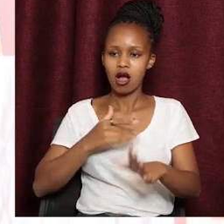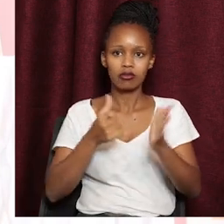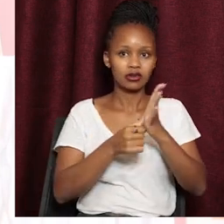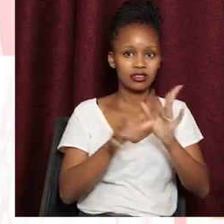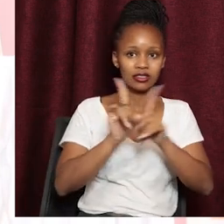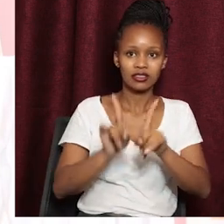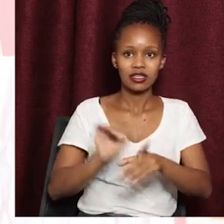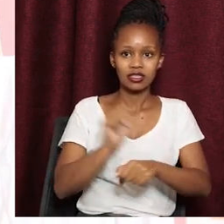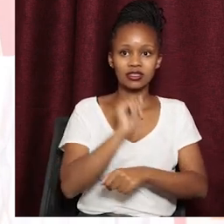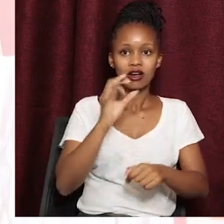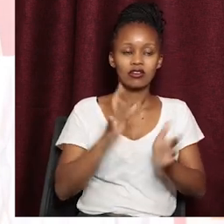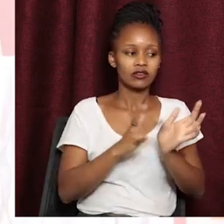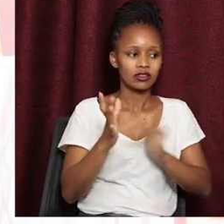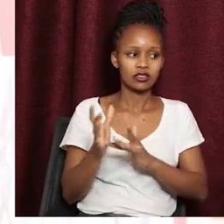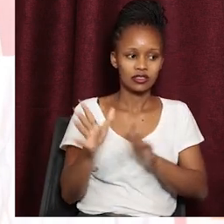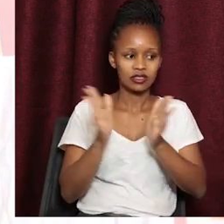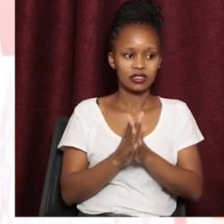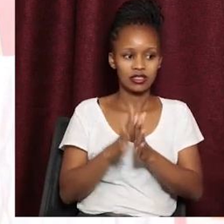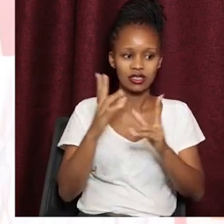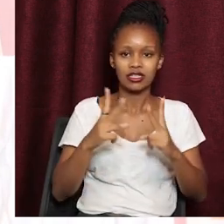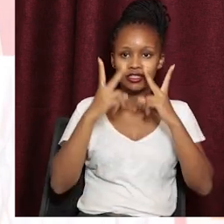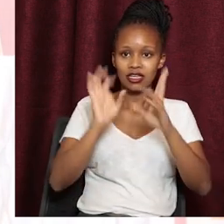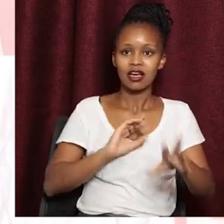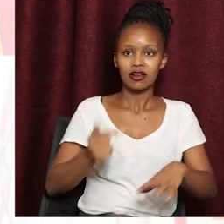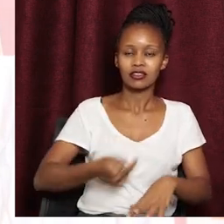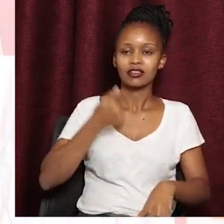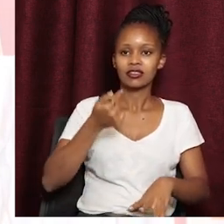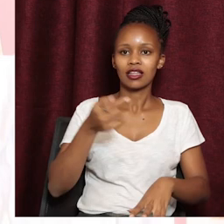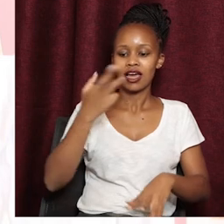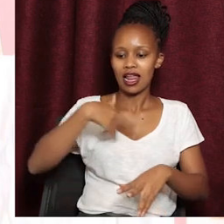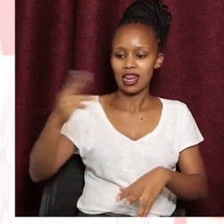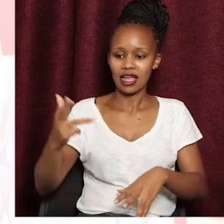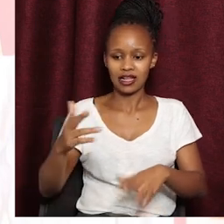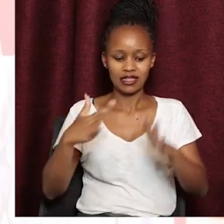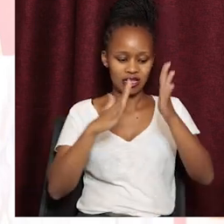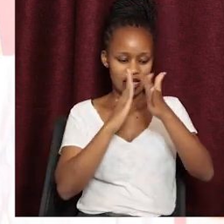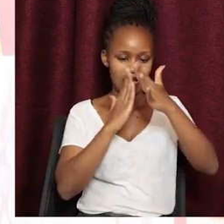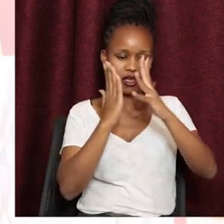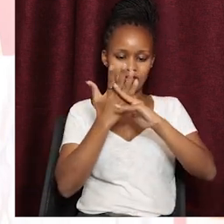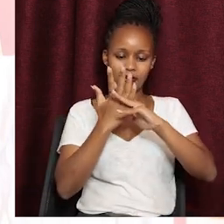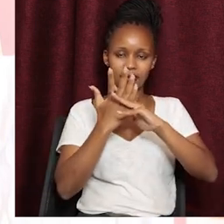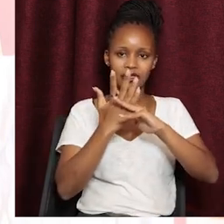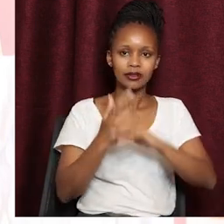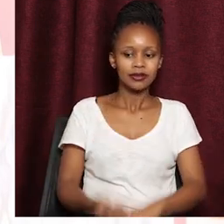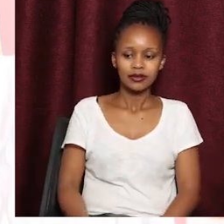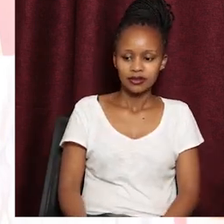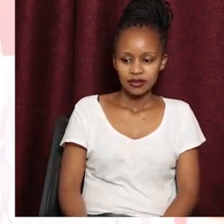situation and the resurrection of Jesus, and then see ourselves right in the middle of it. In